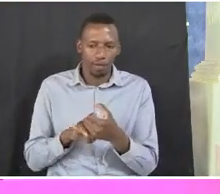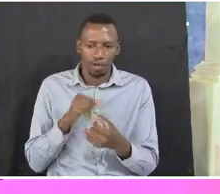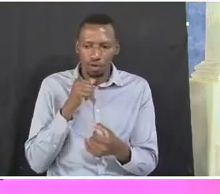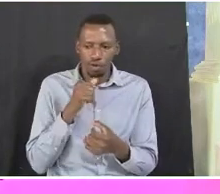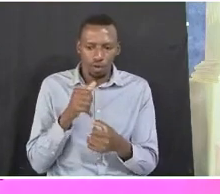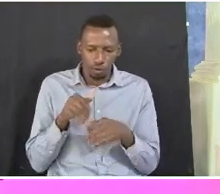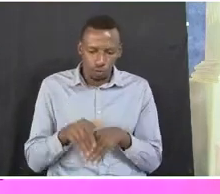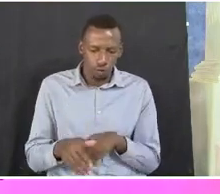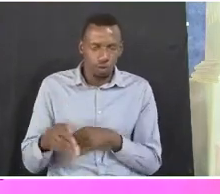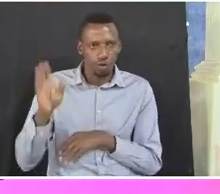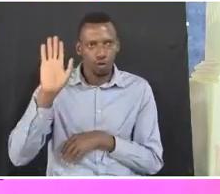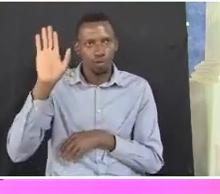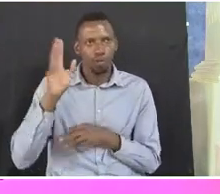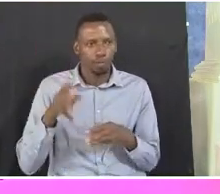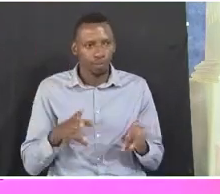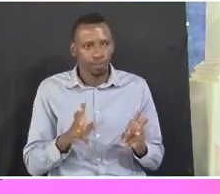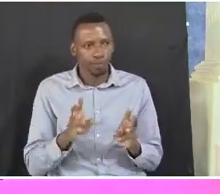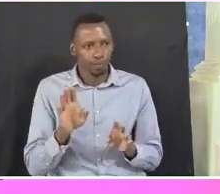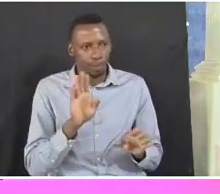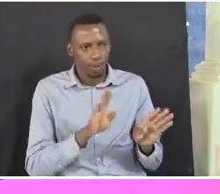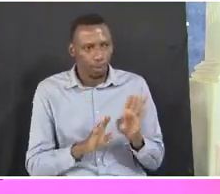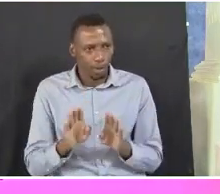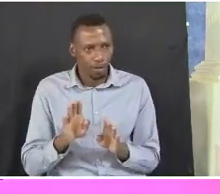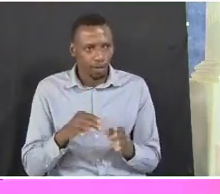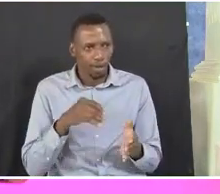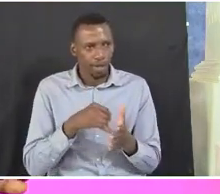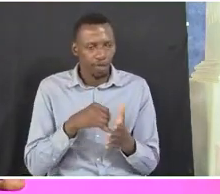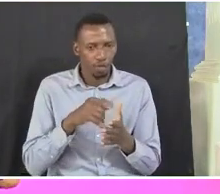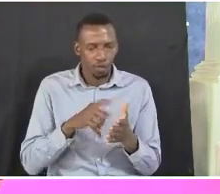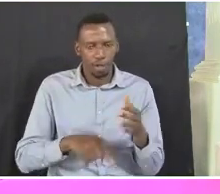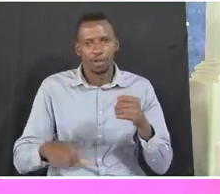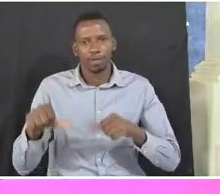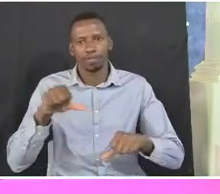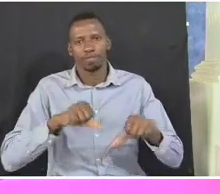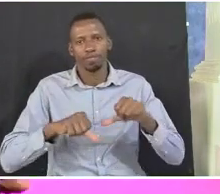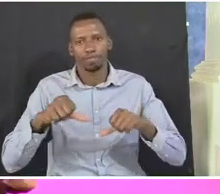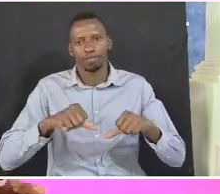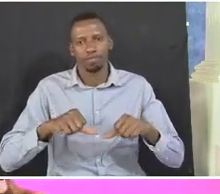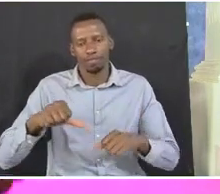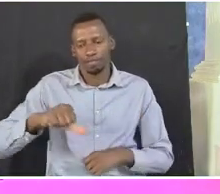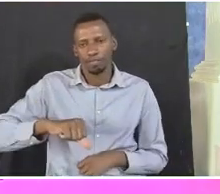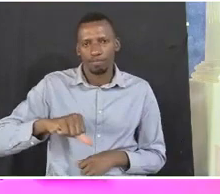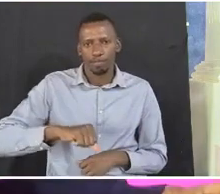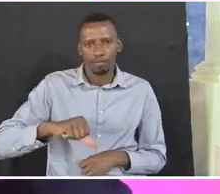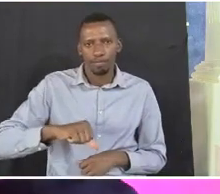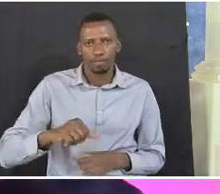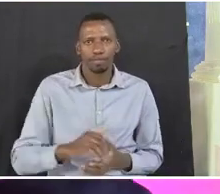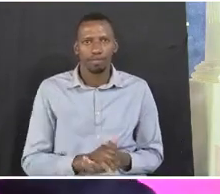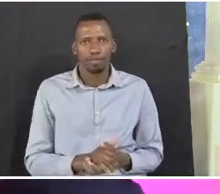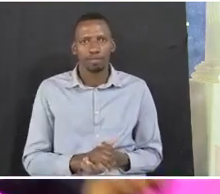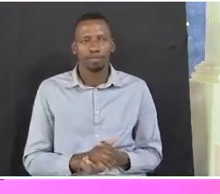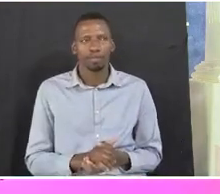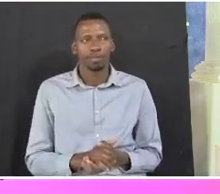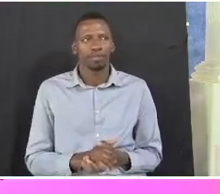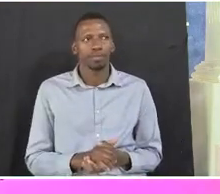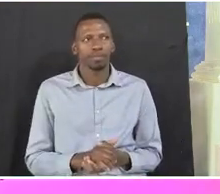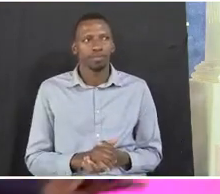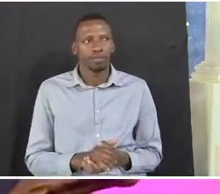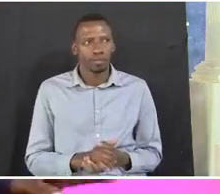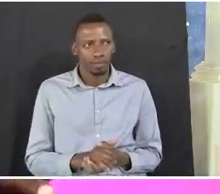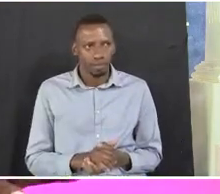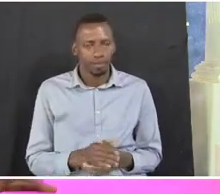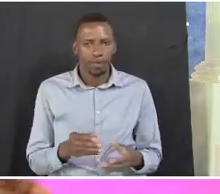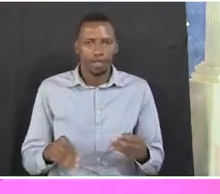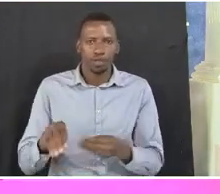God's will. The behavior involved immorality, adultery, fornication, swapping